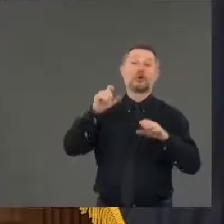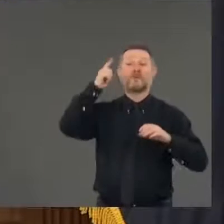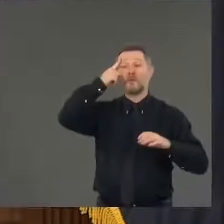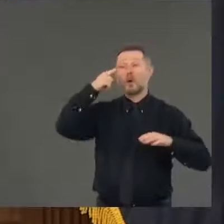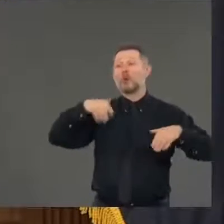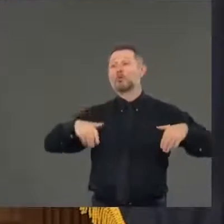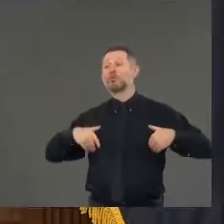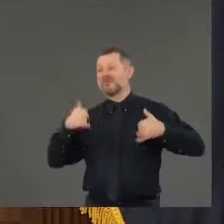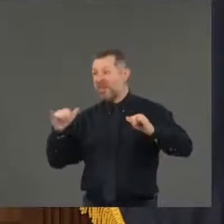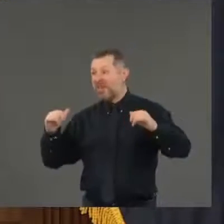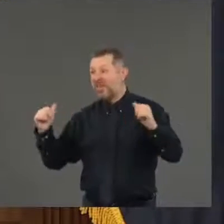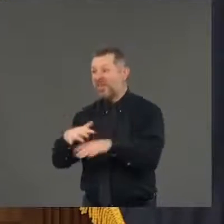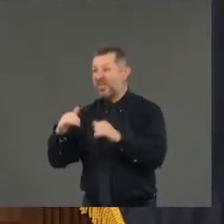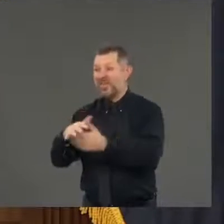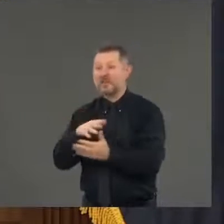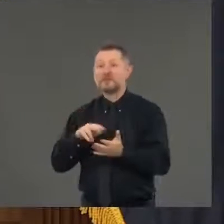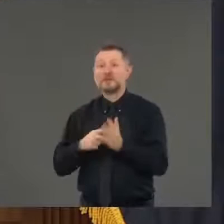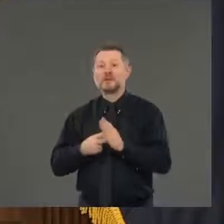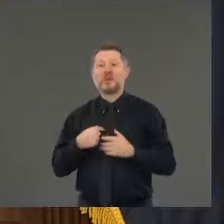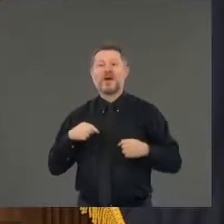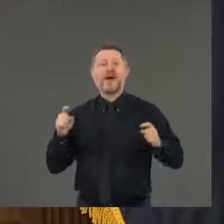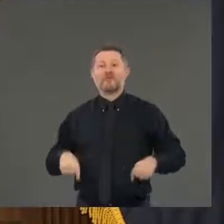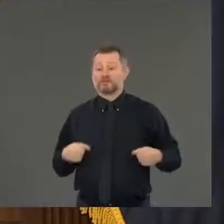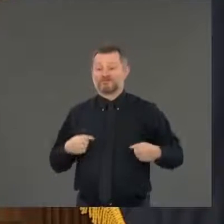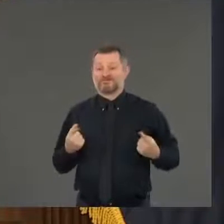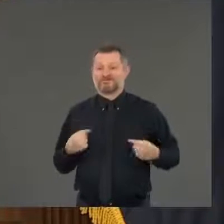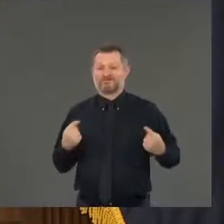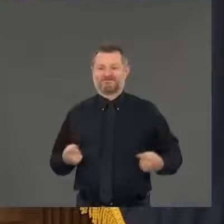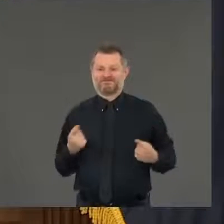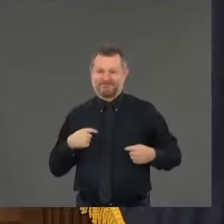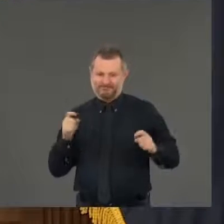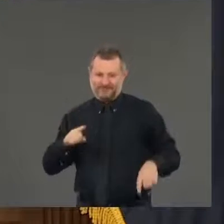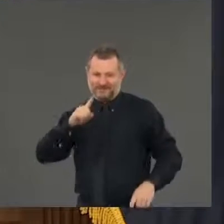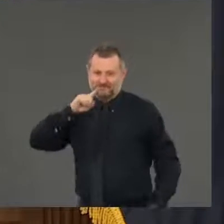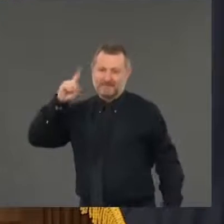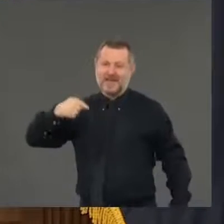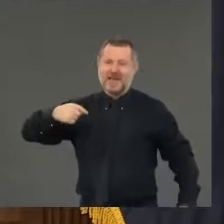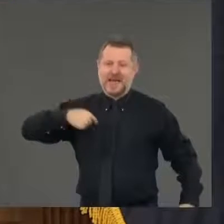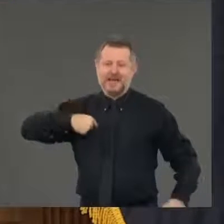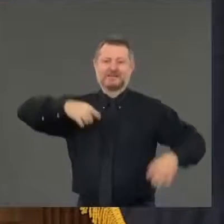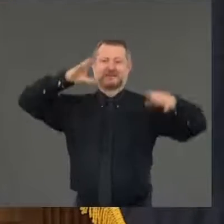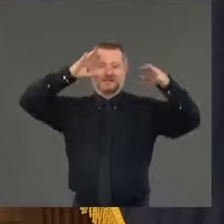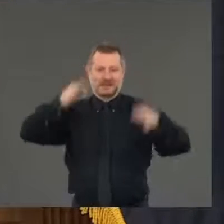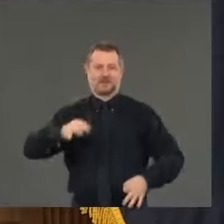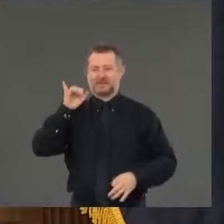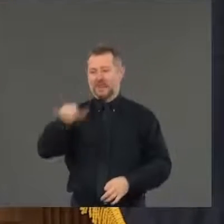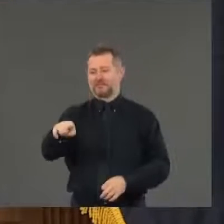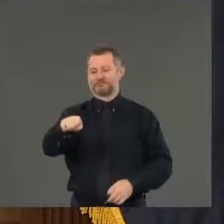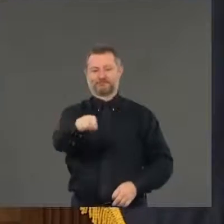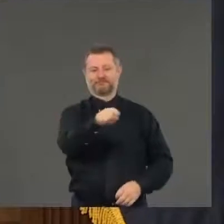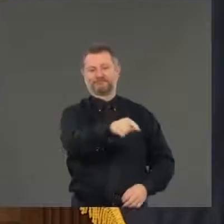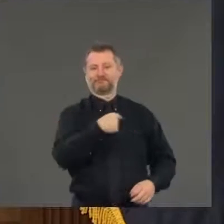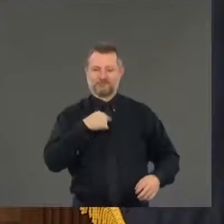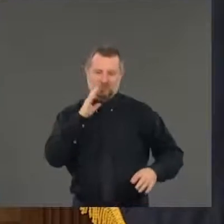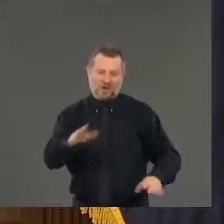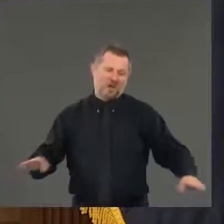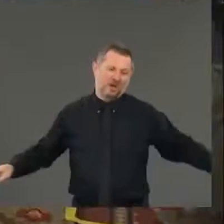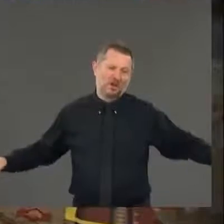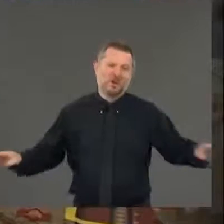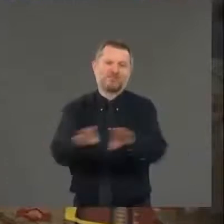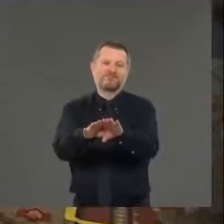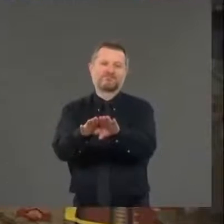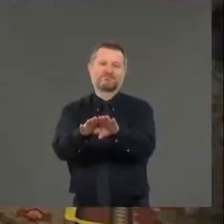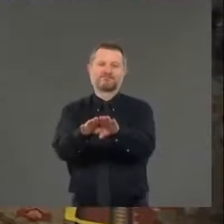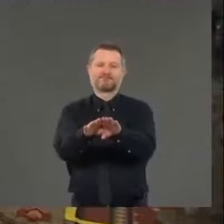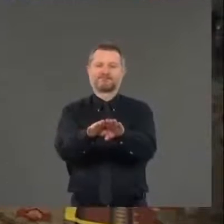no choice but to take state action ceasing the behavior. Governor, can